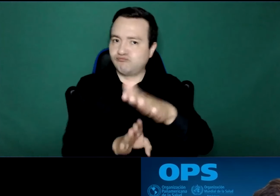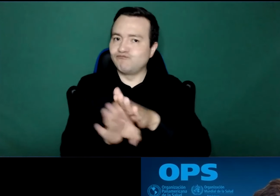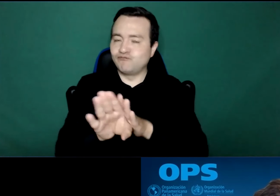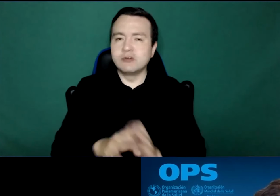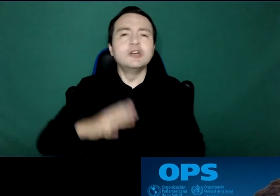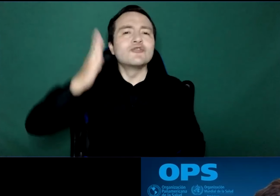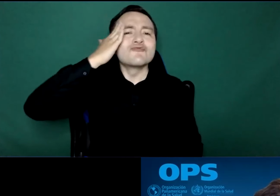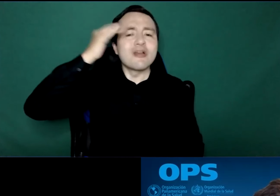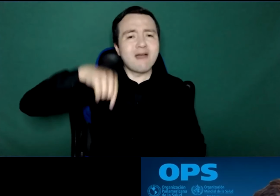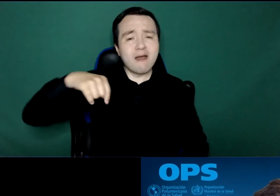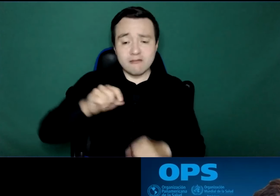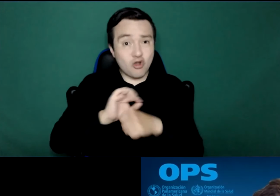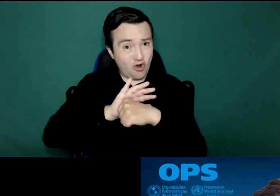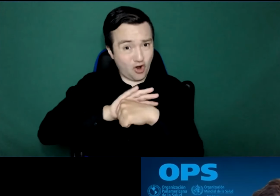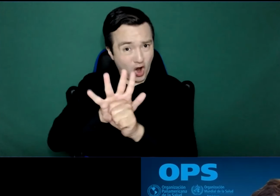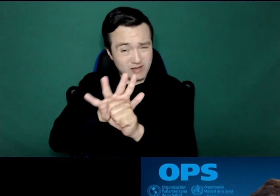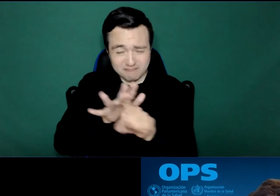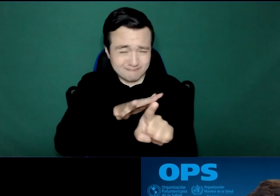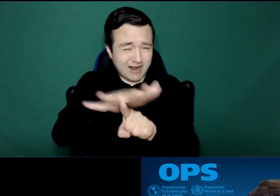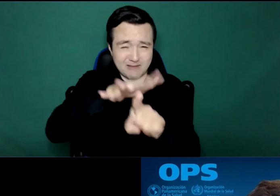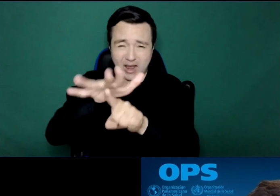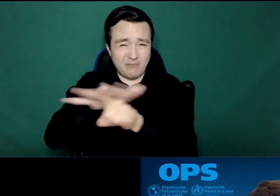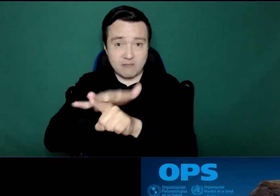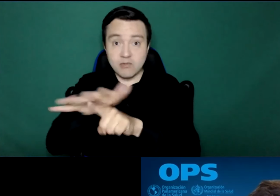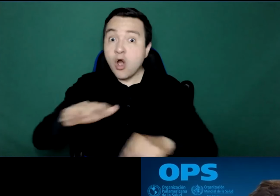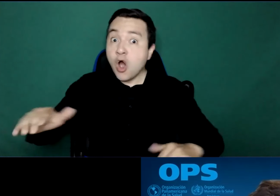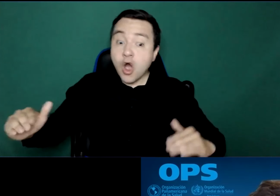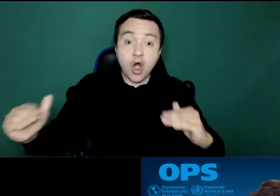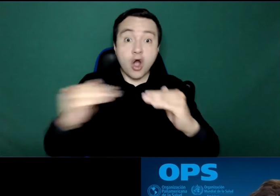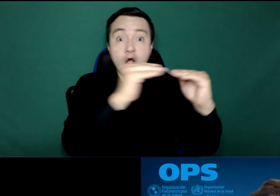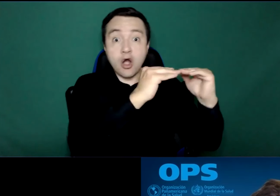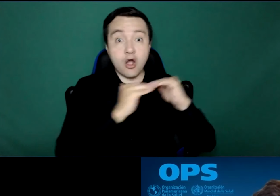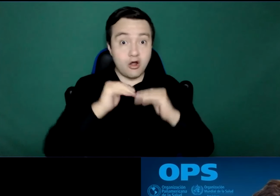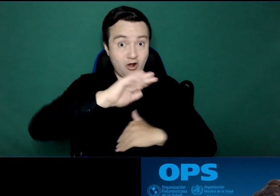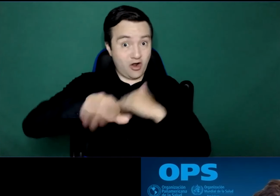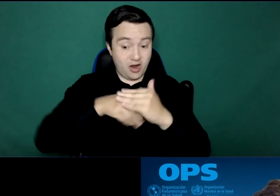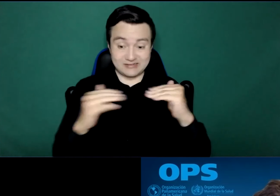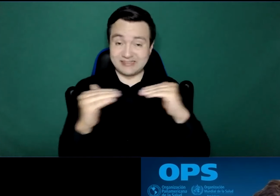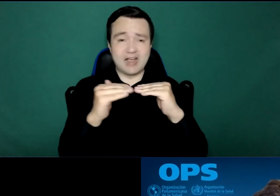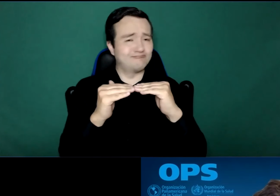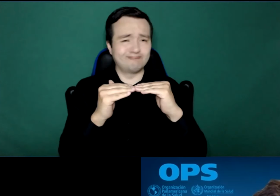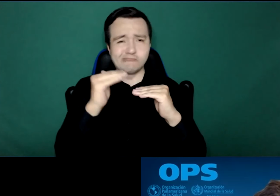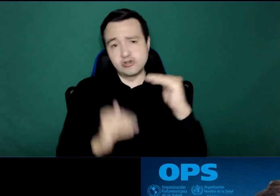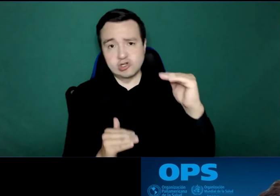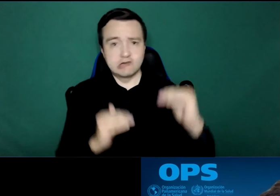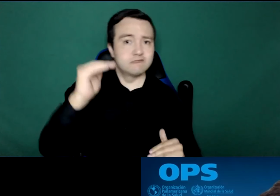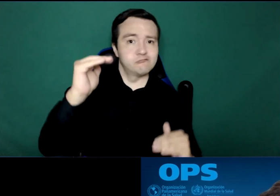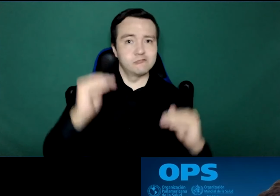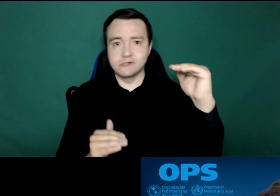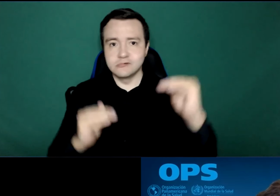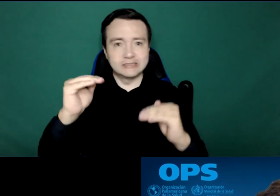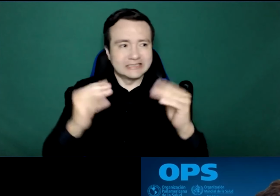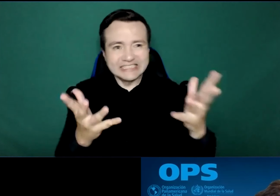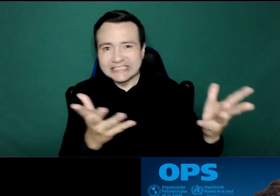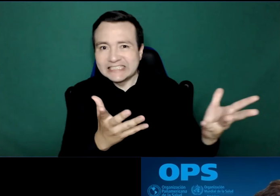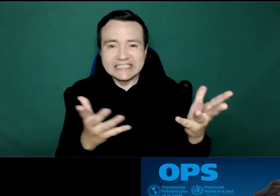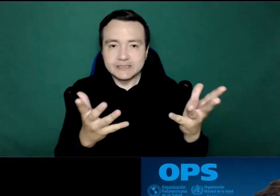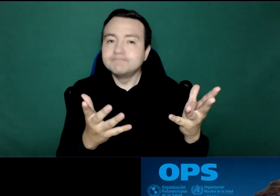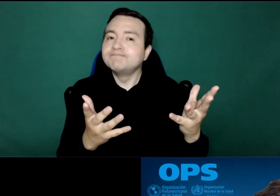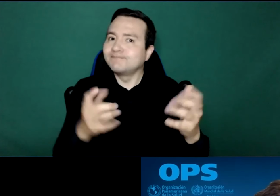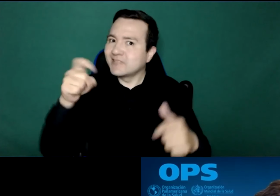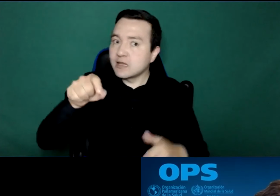affected the people in the region unequally, and these values must be present today more than ever. Our call